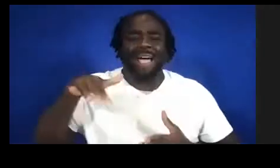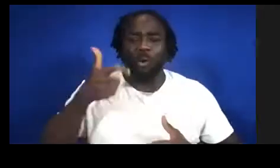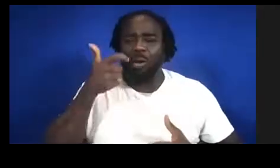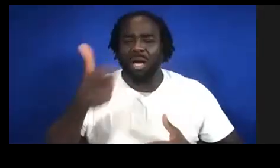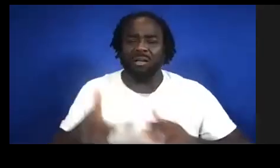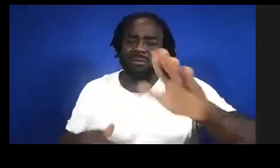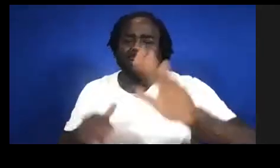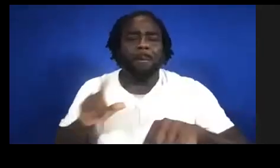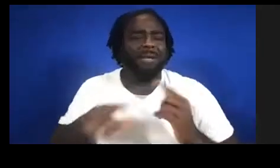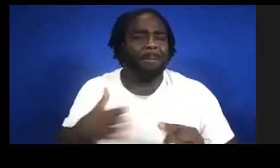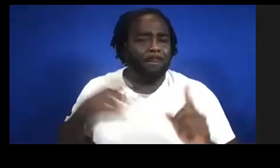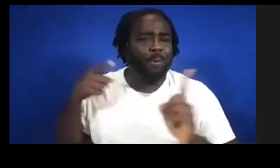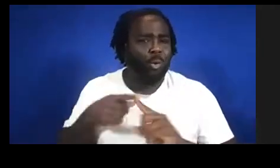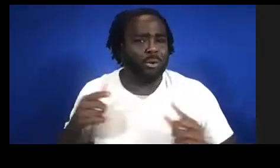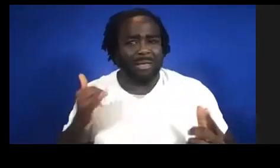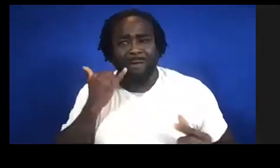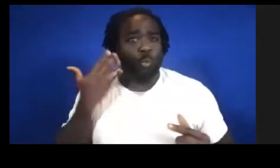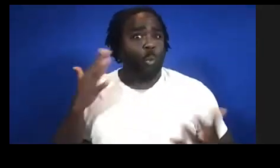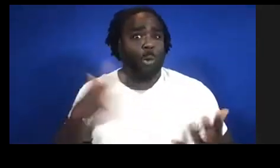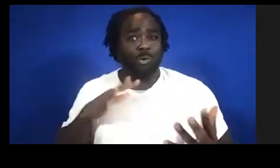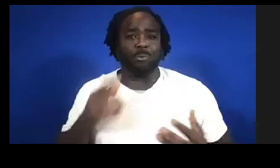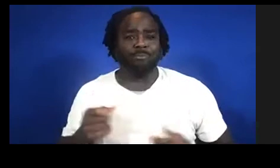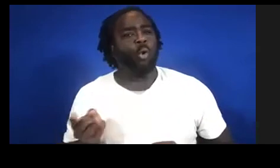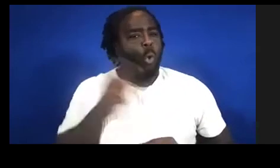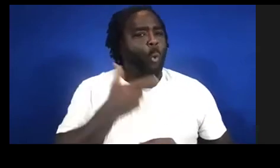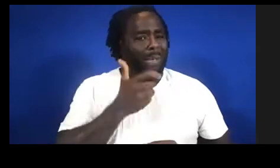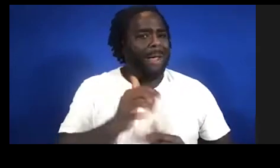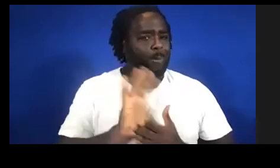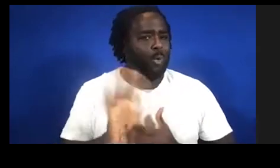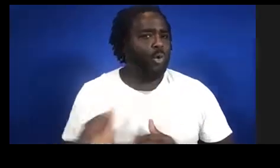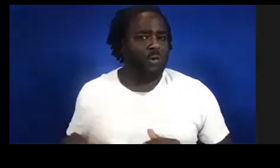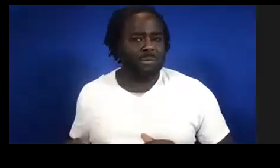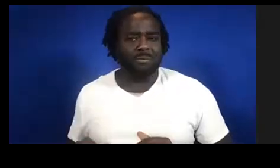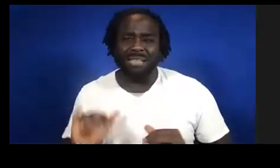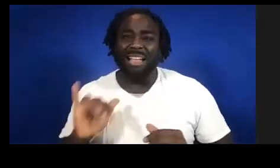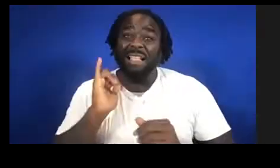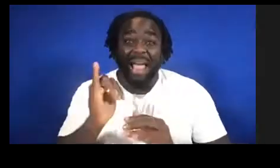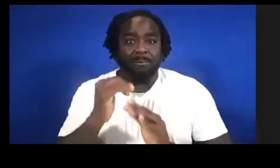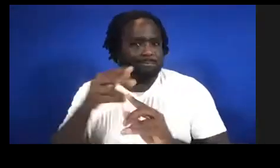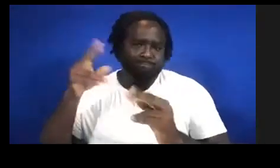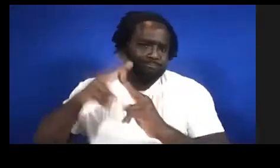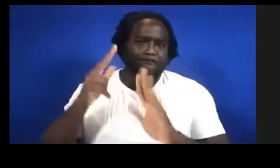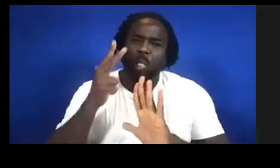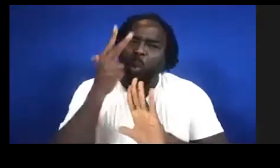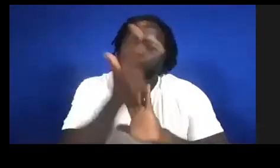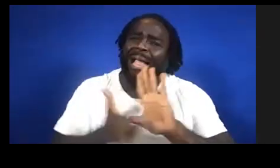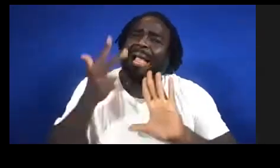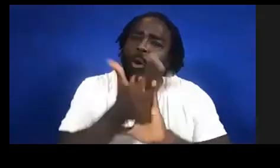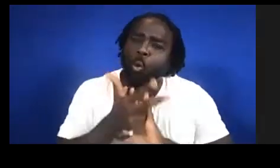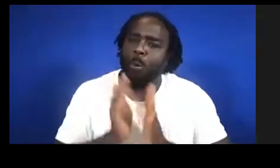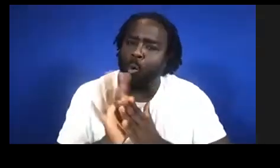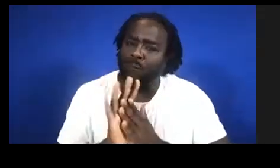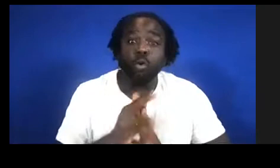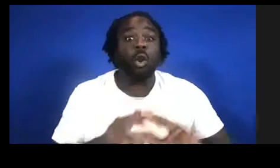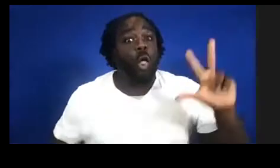hit an iceberg. Oh, you know what? Let me not spoil the movie if you ain't seen it. Go watch the movie.